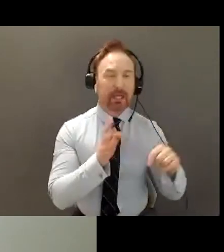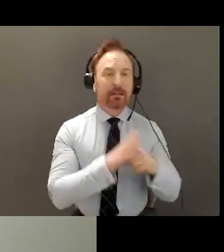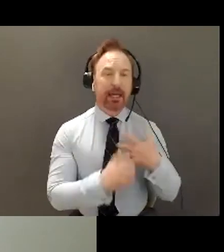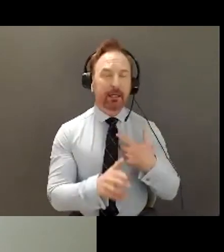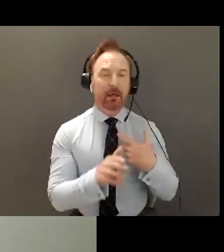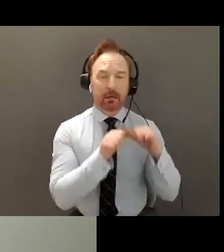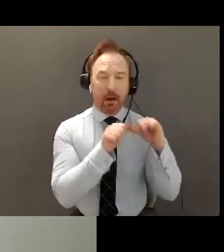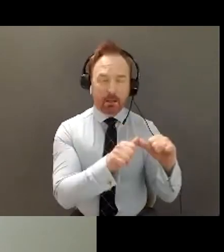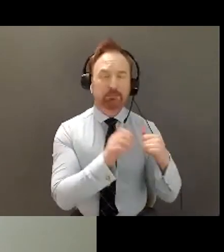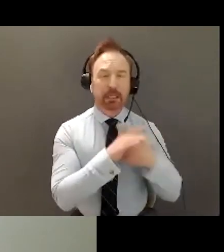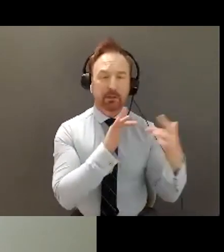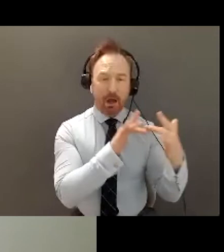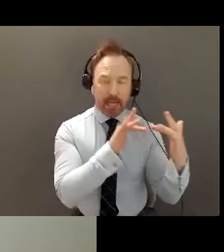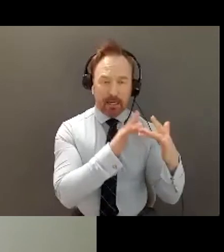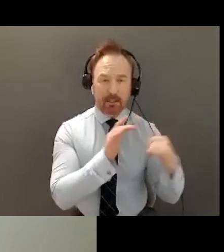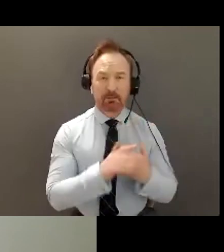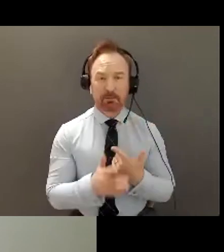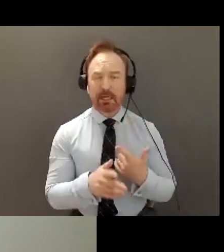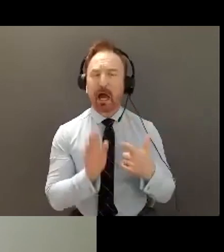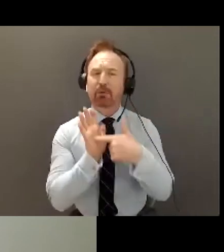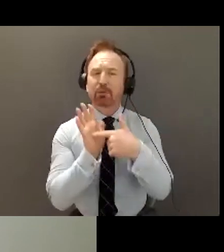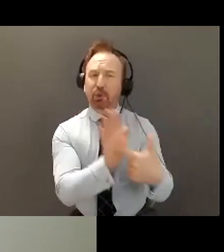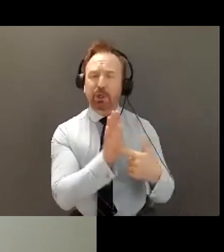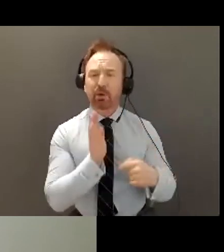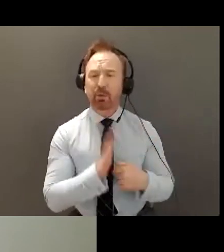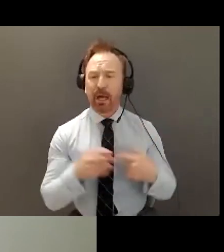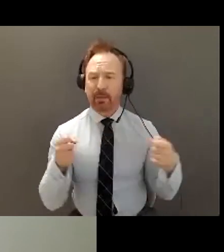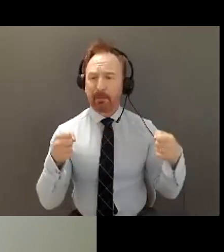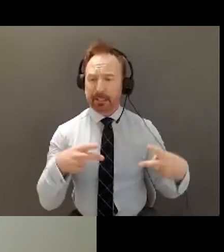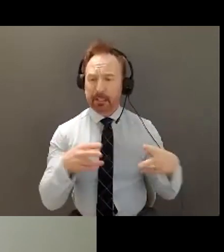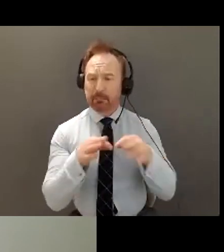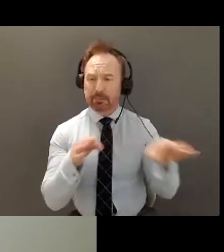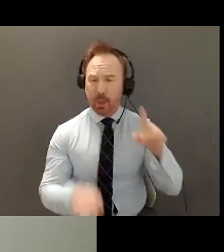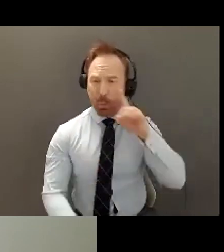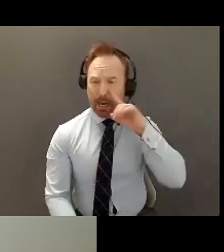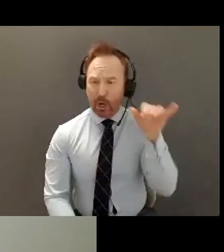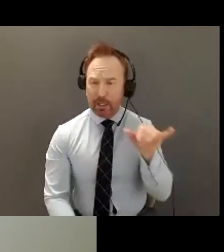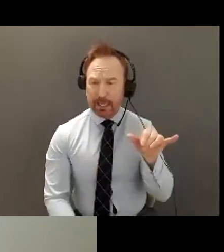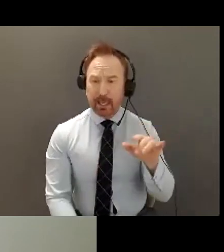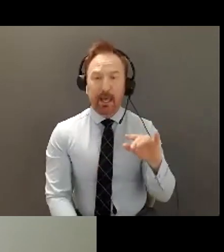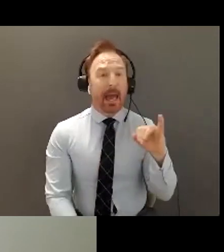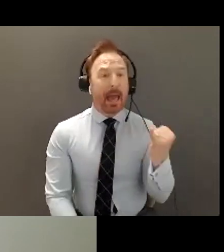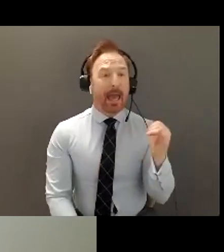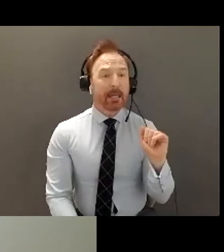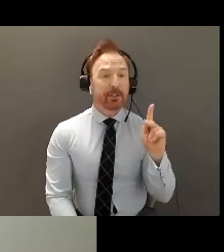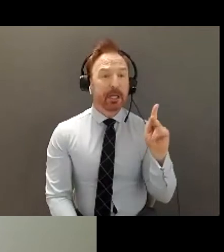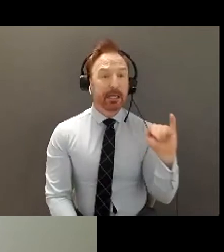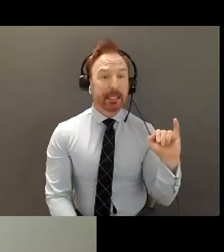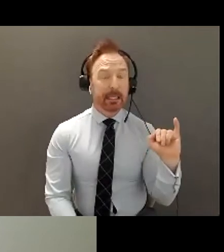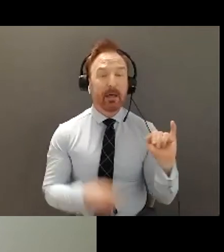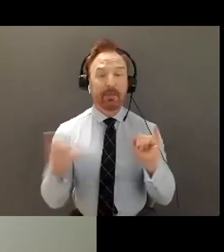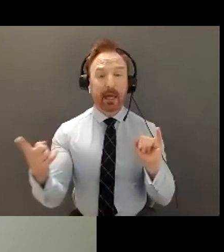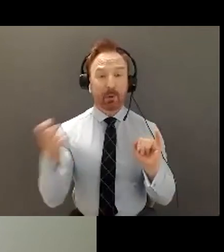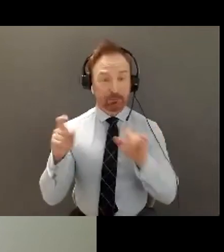email. I will show you what the closed captioning looks like. And Jackie, to answer your question, would it